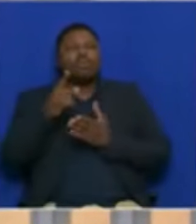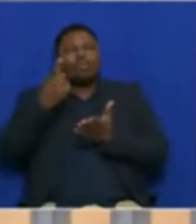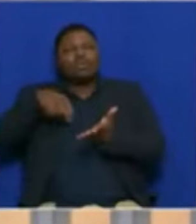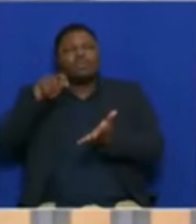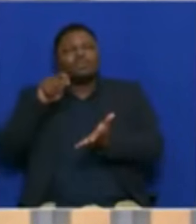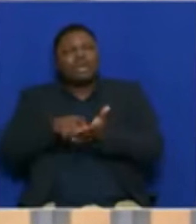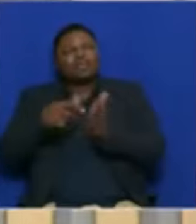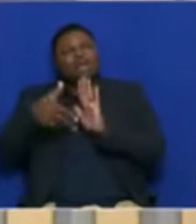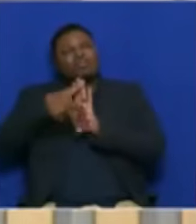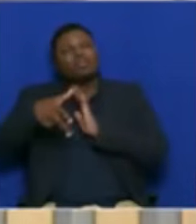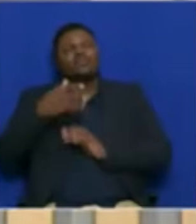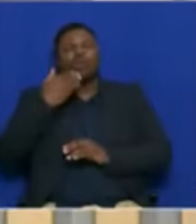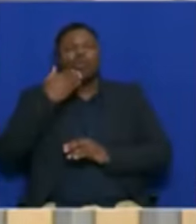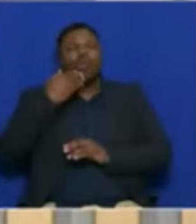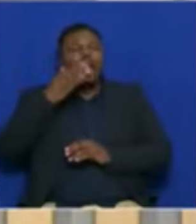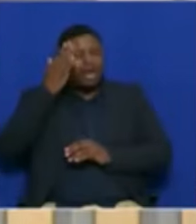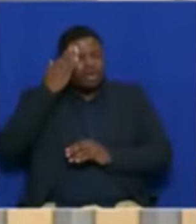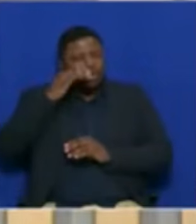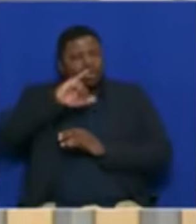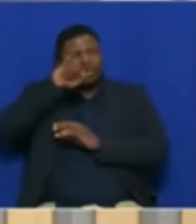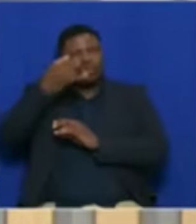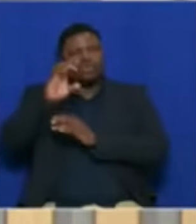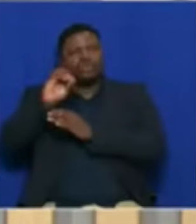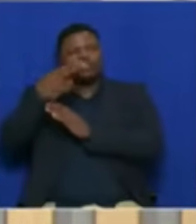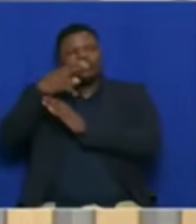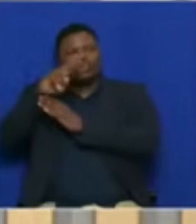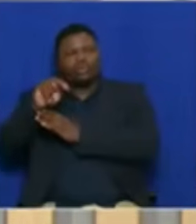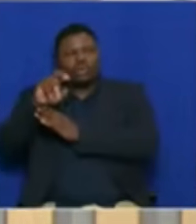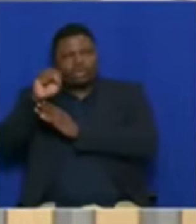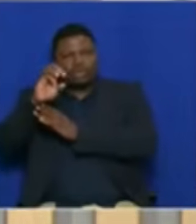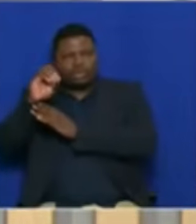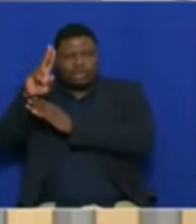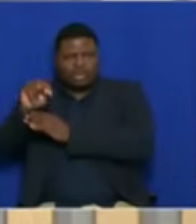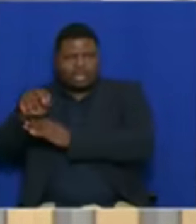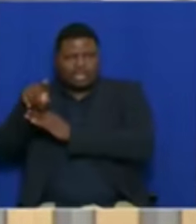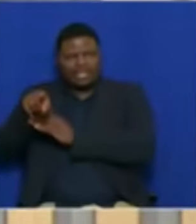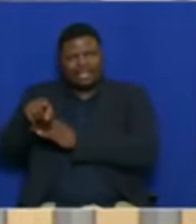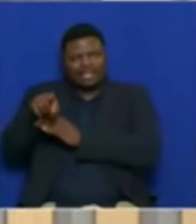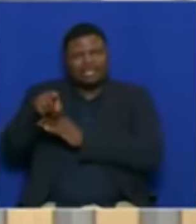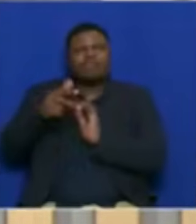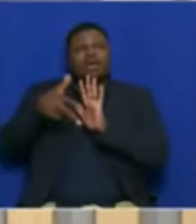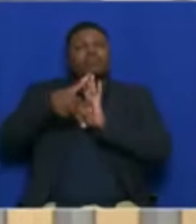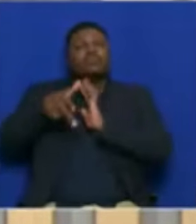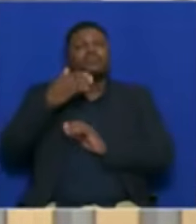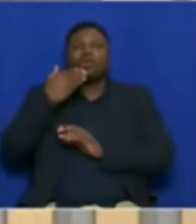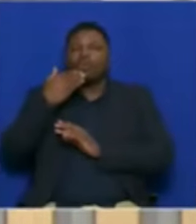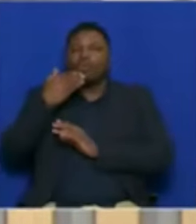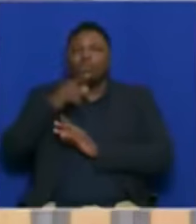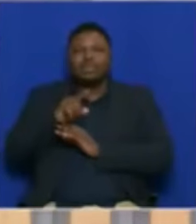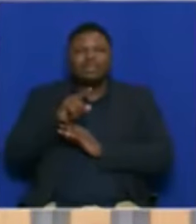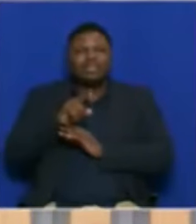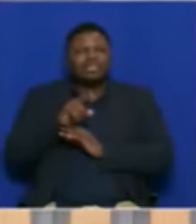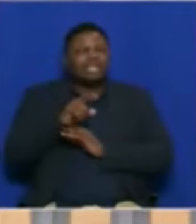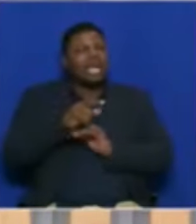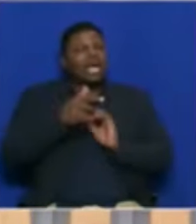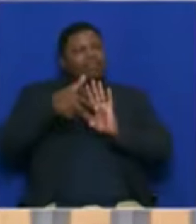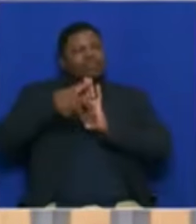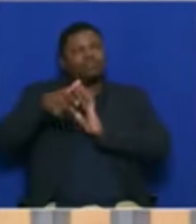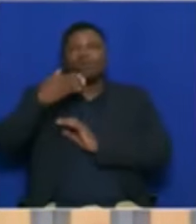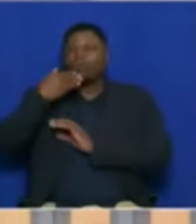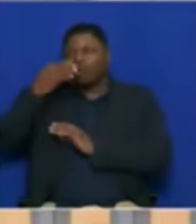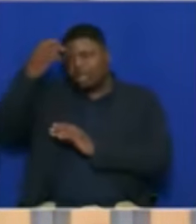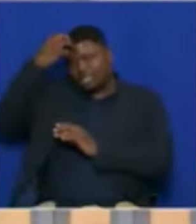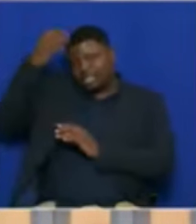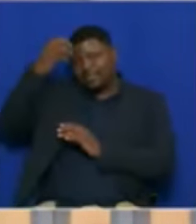The Section 28, it would have been done by Chief Perma. You had no involvement